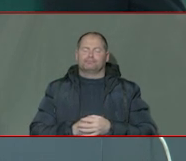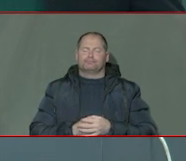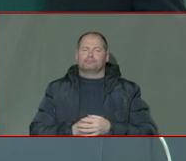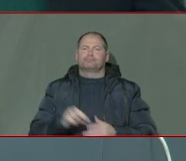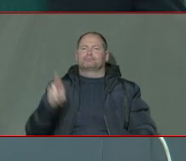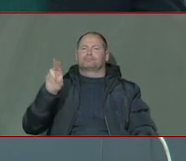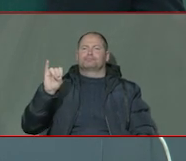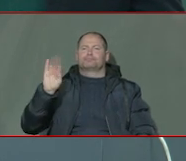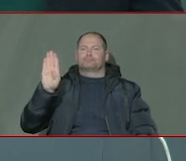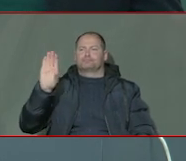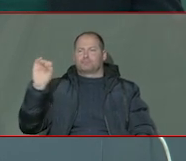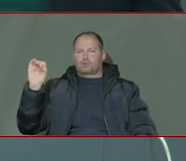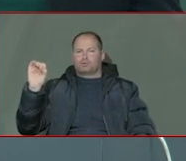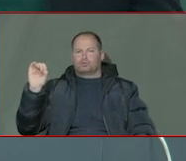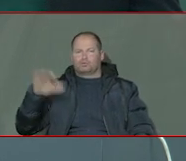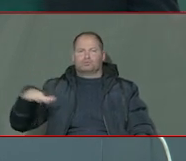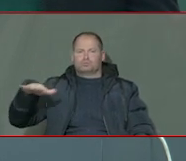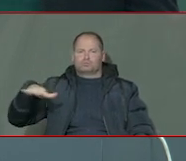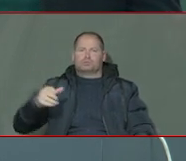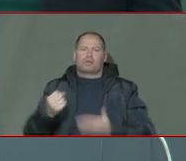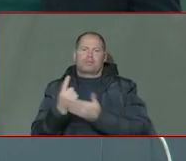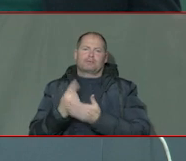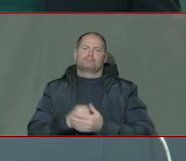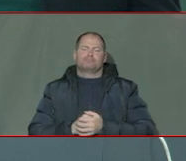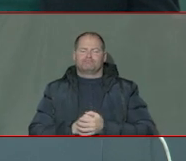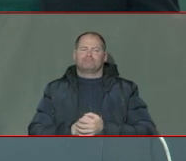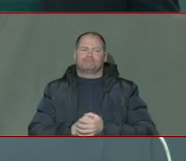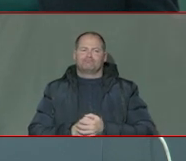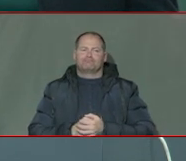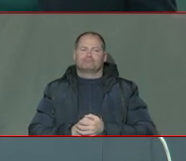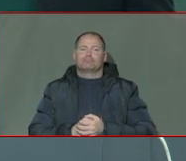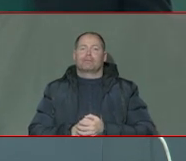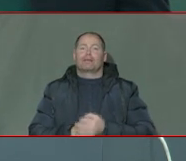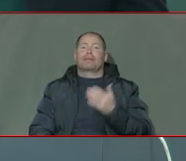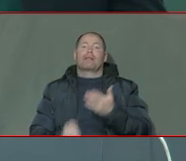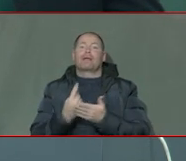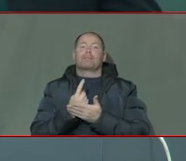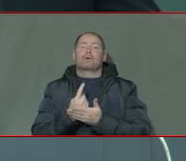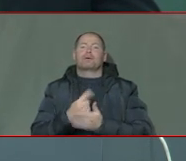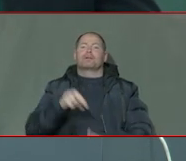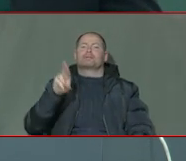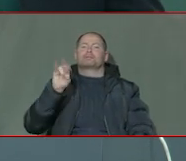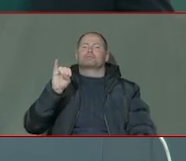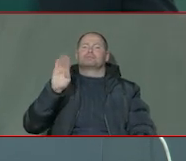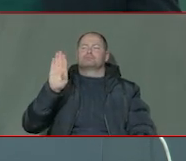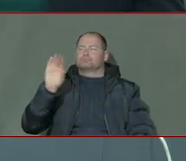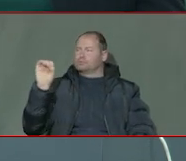It's at the ribosome. This process occurs at the ribosome. It is the site